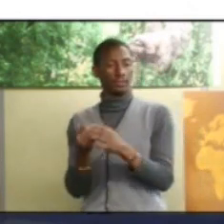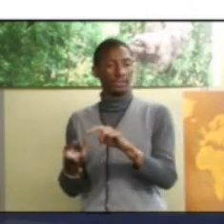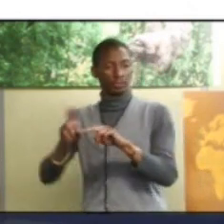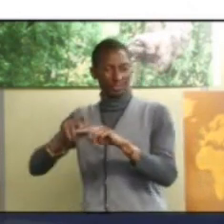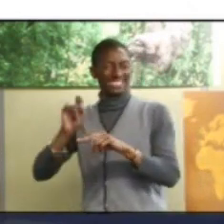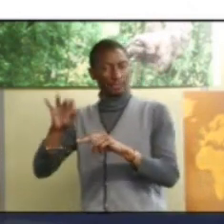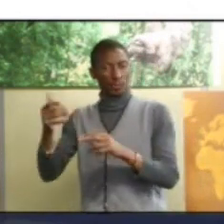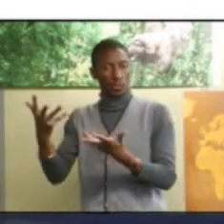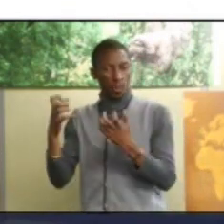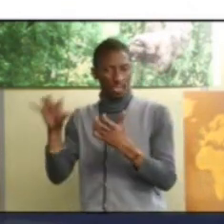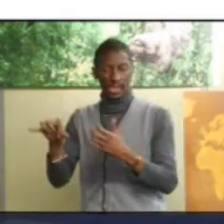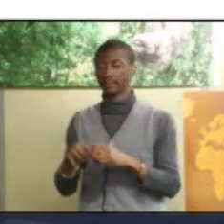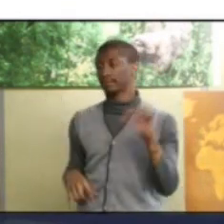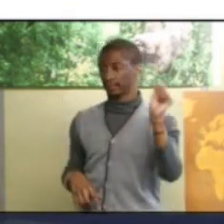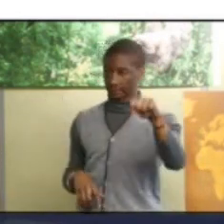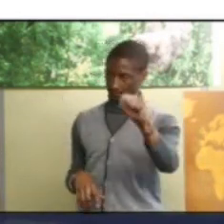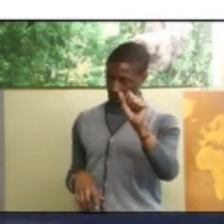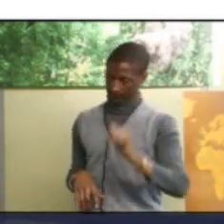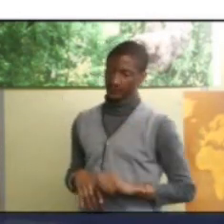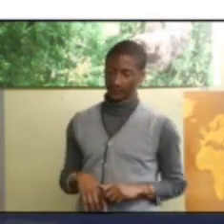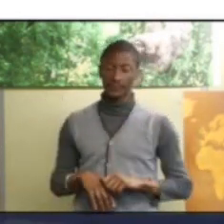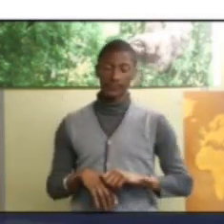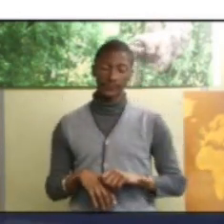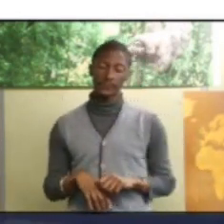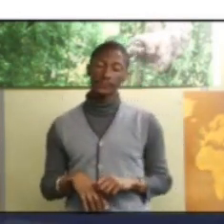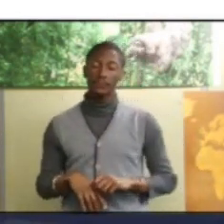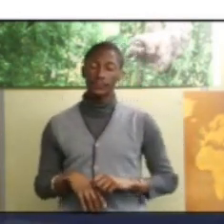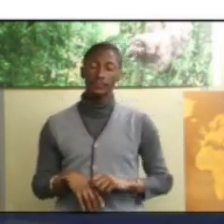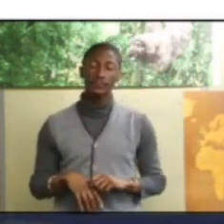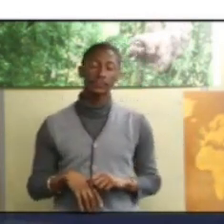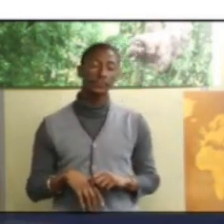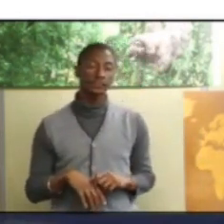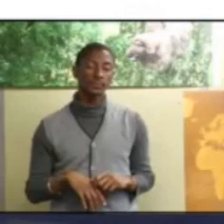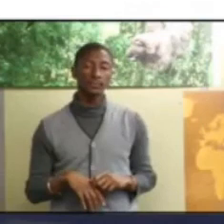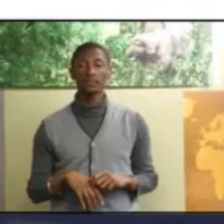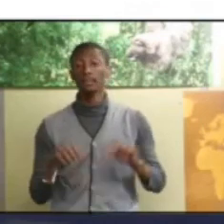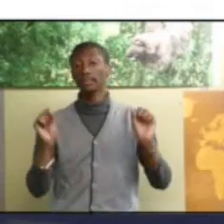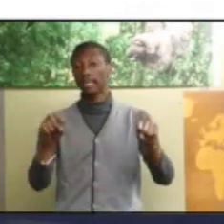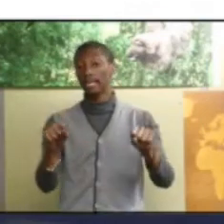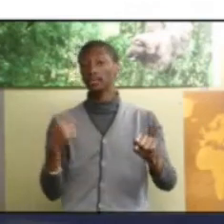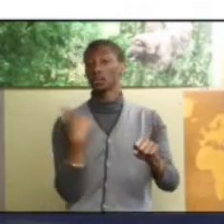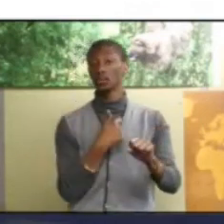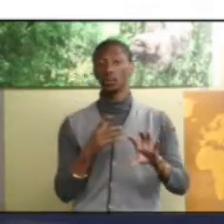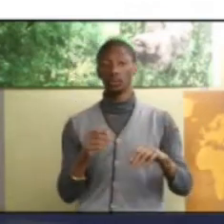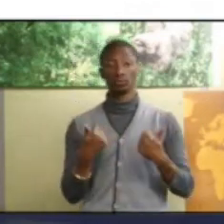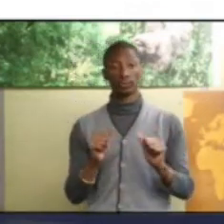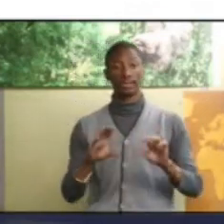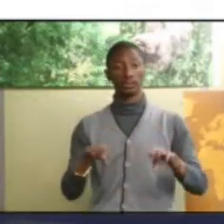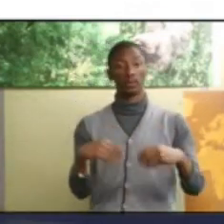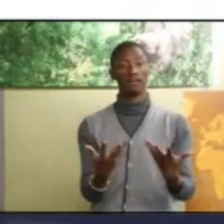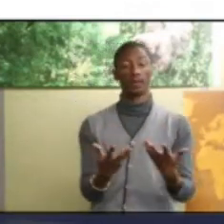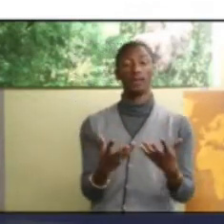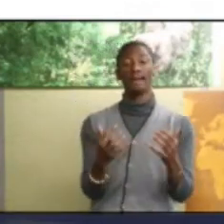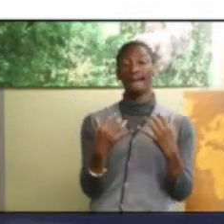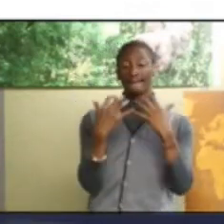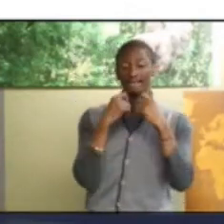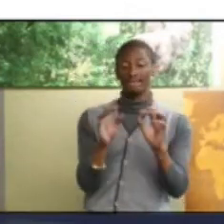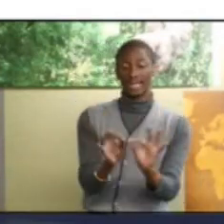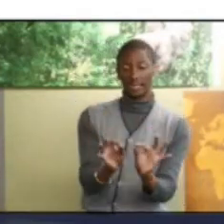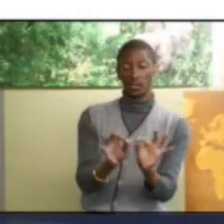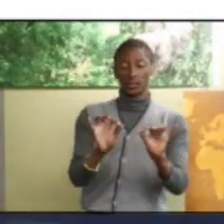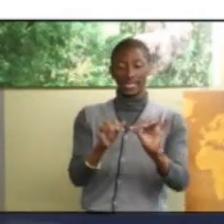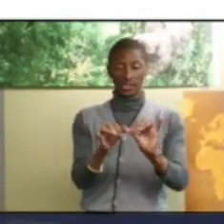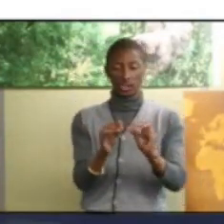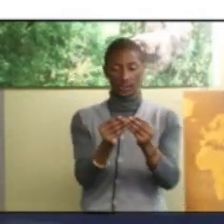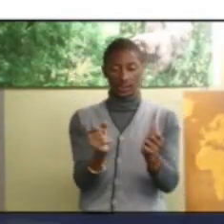Okay. Yeah. I hope that while we are trying to offer value engineering solutions, to